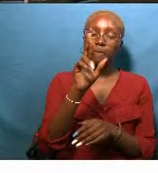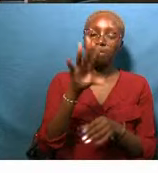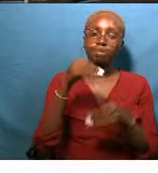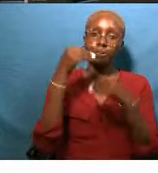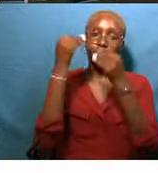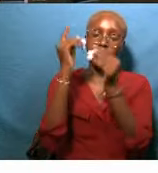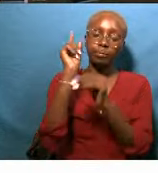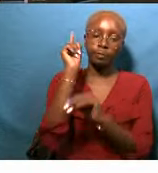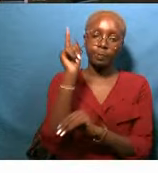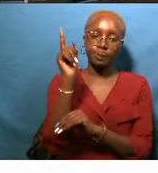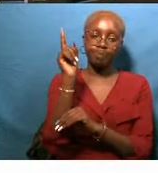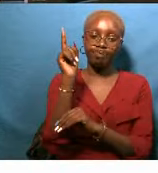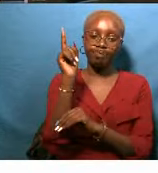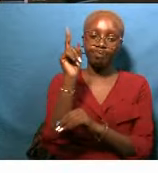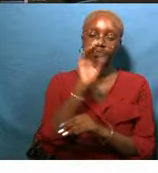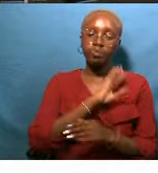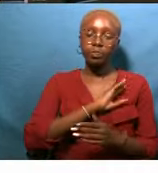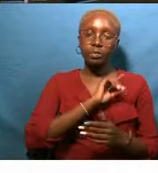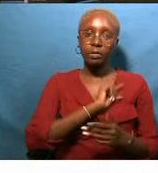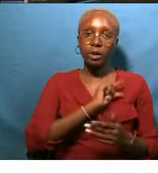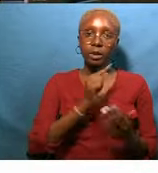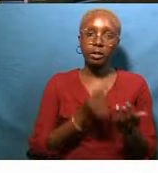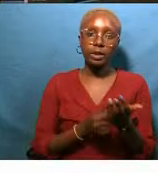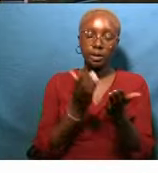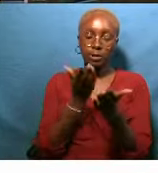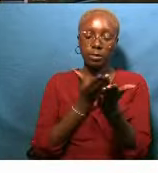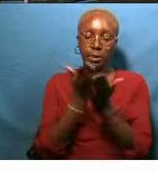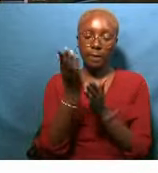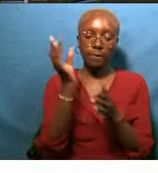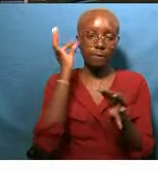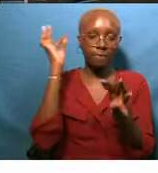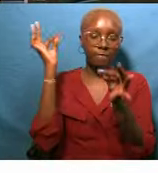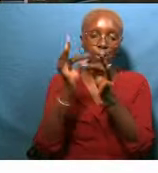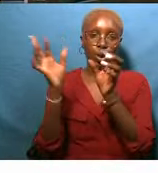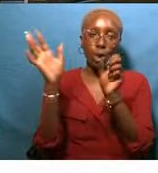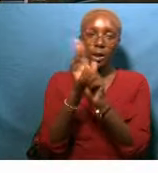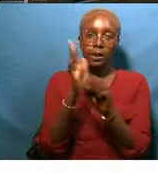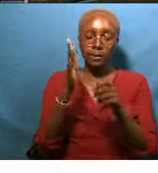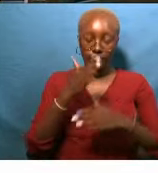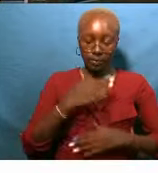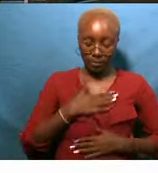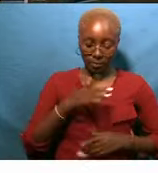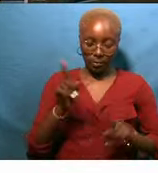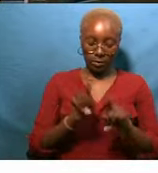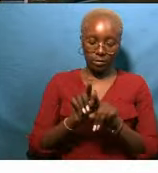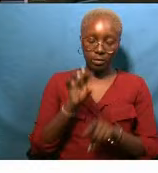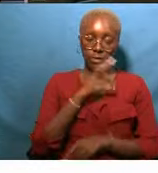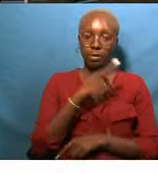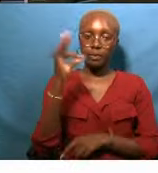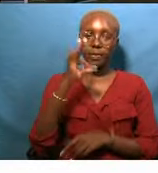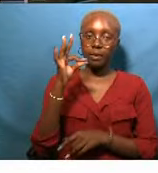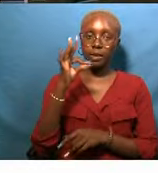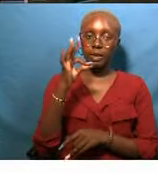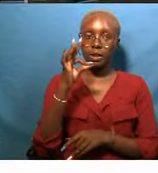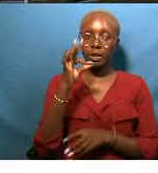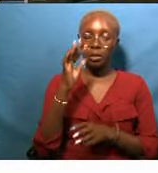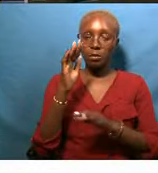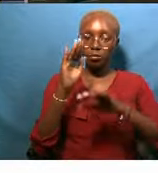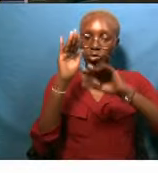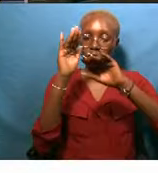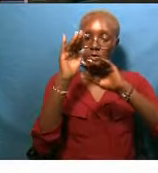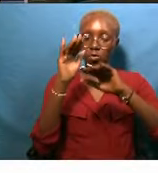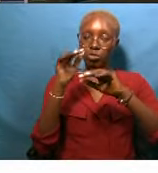the grace to serve faithfully, humbly, and with a spirit of dedication to the glory of your